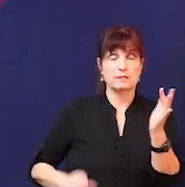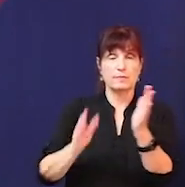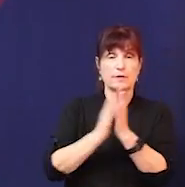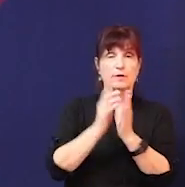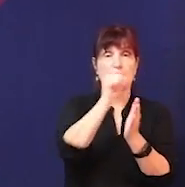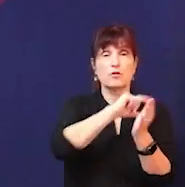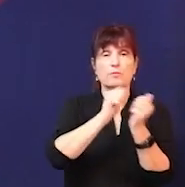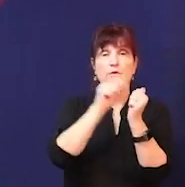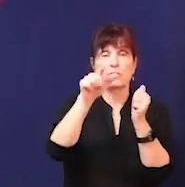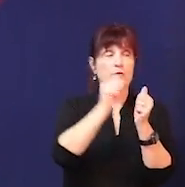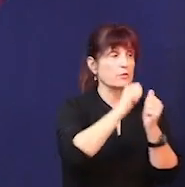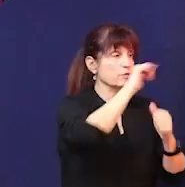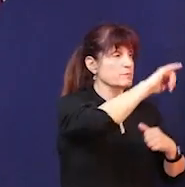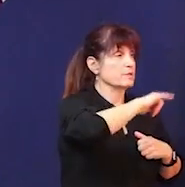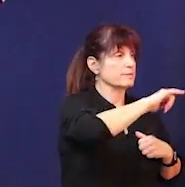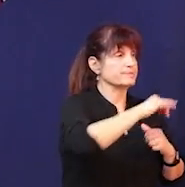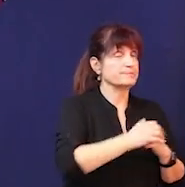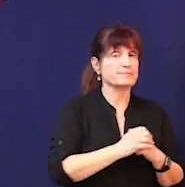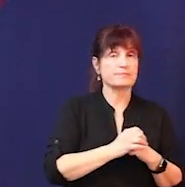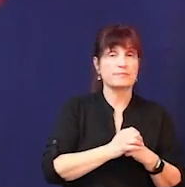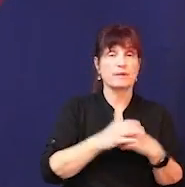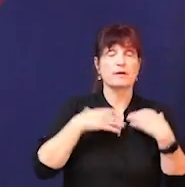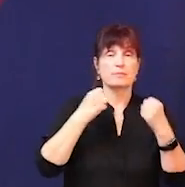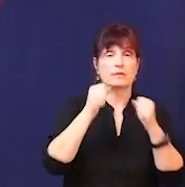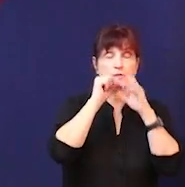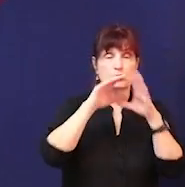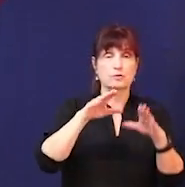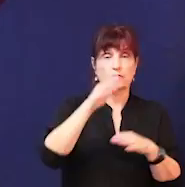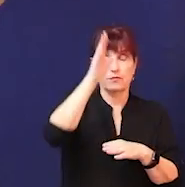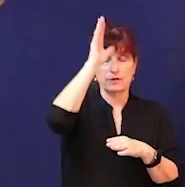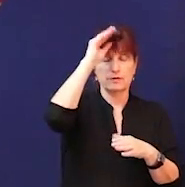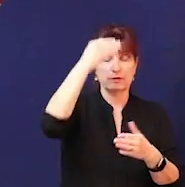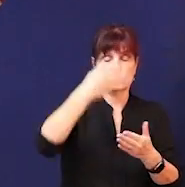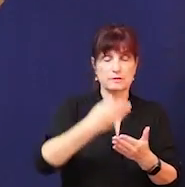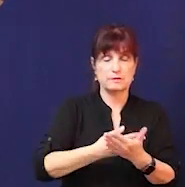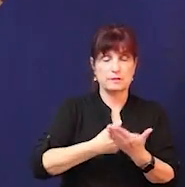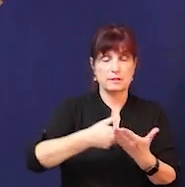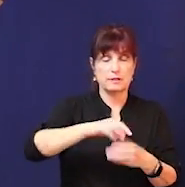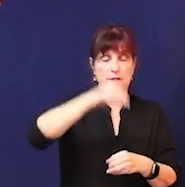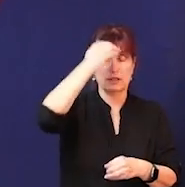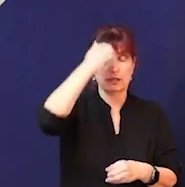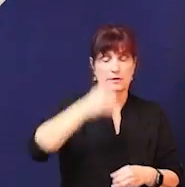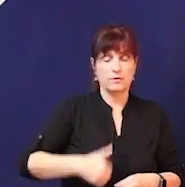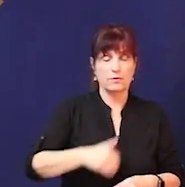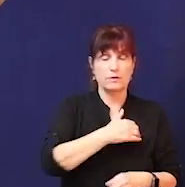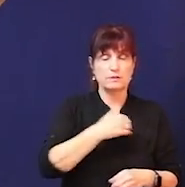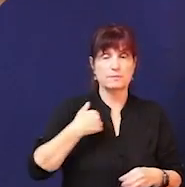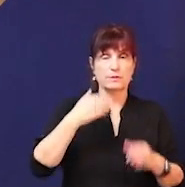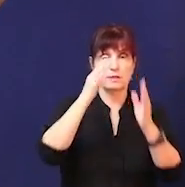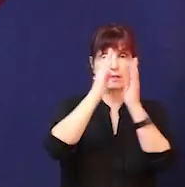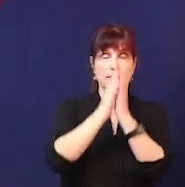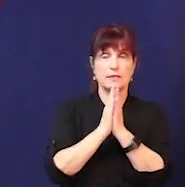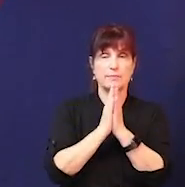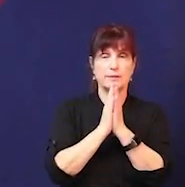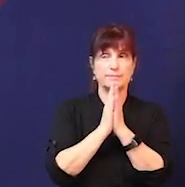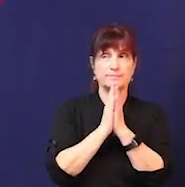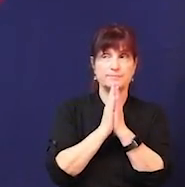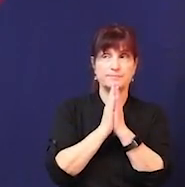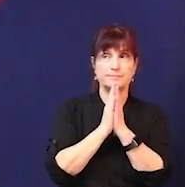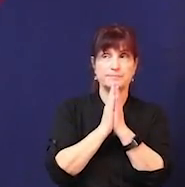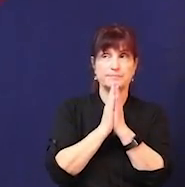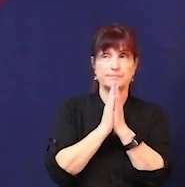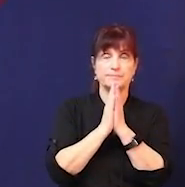Lord be with you. And with your spirit. May Almighty God bless you, the Father, and the Son, and the Holy Spirit.